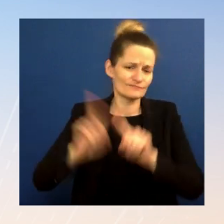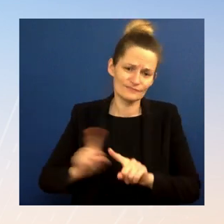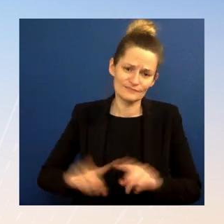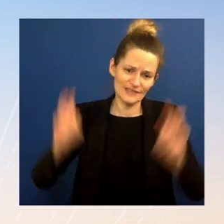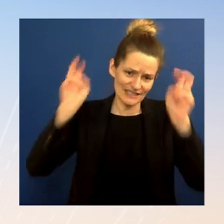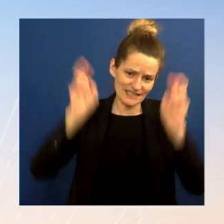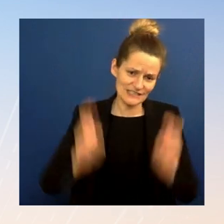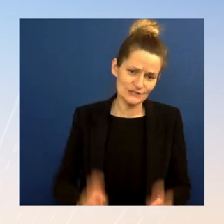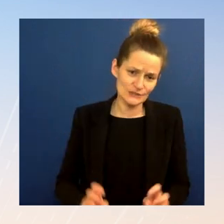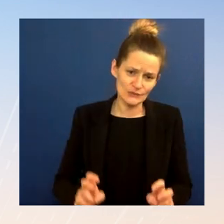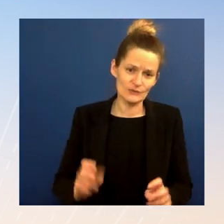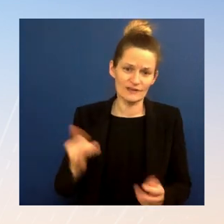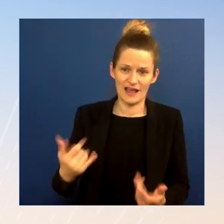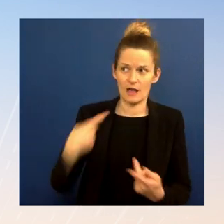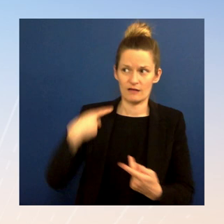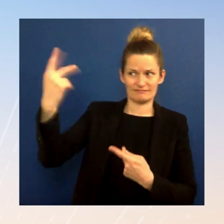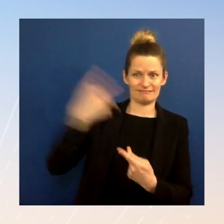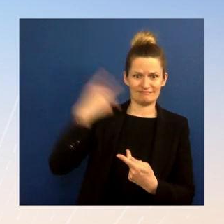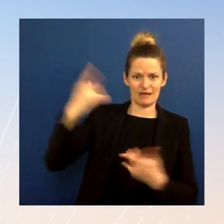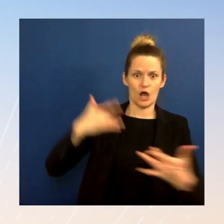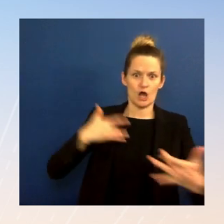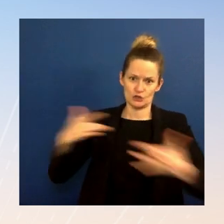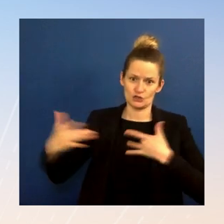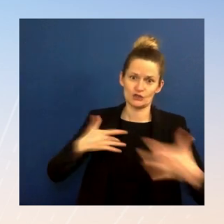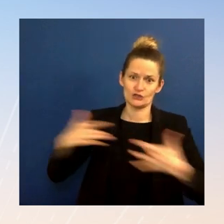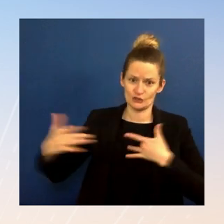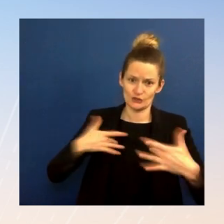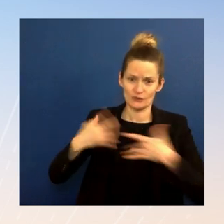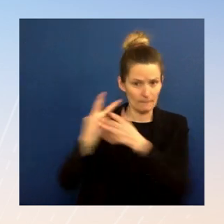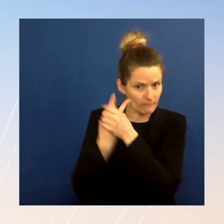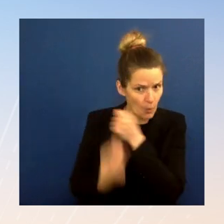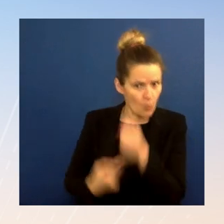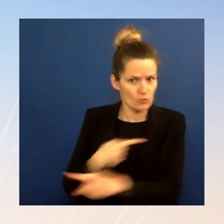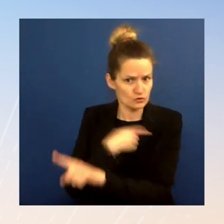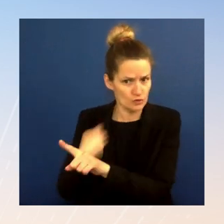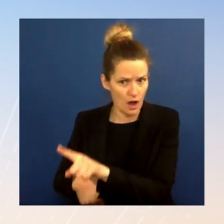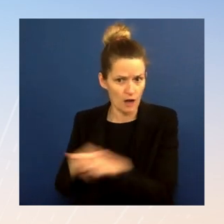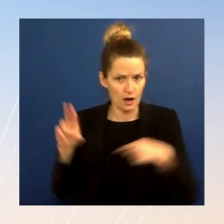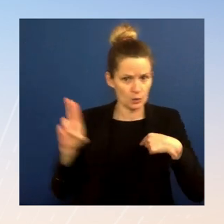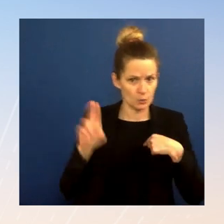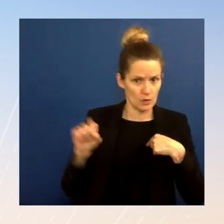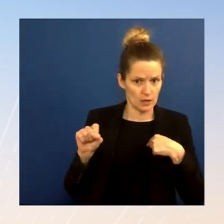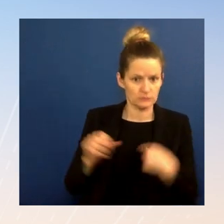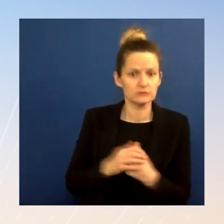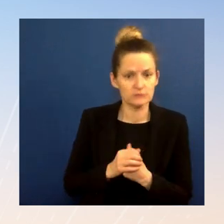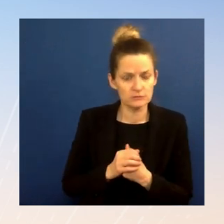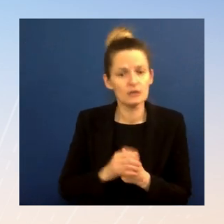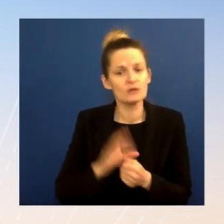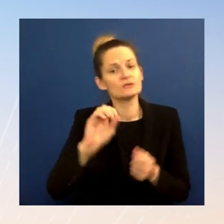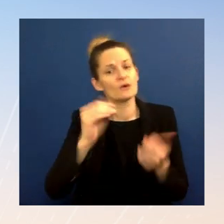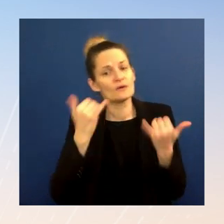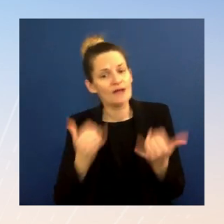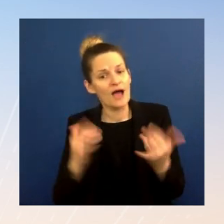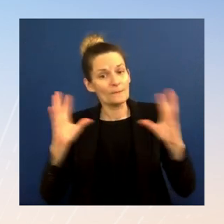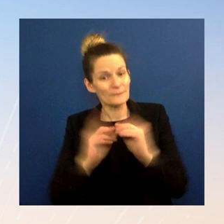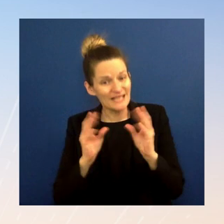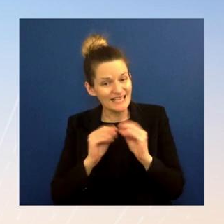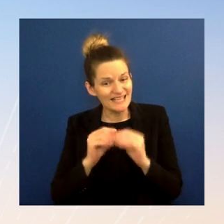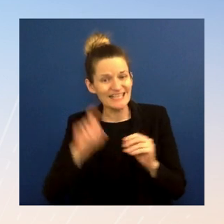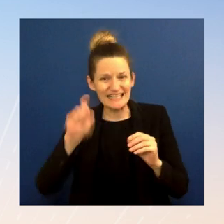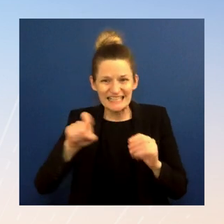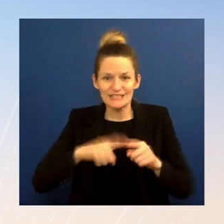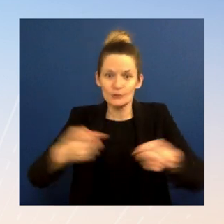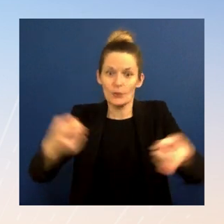discussion. So we will have more to read out for you once the meeting concludes tomorrow. And this is, of course, an